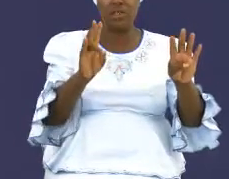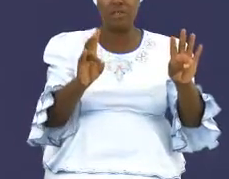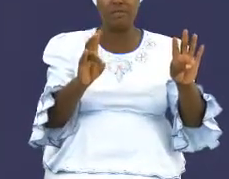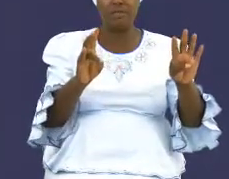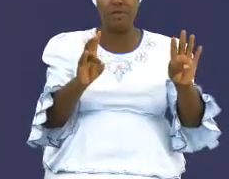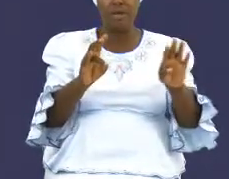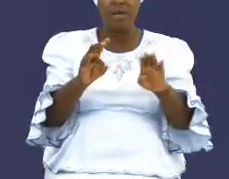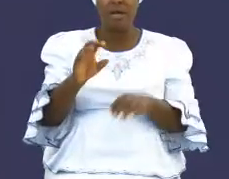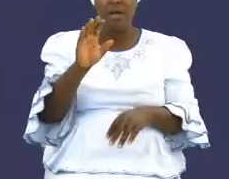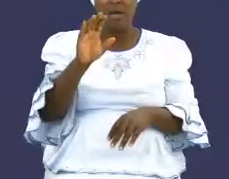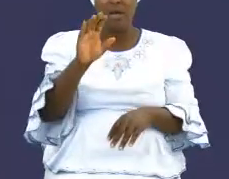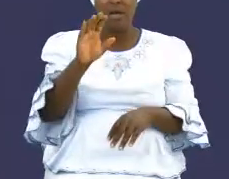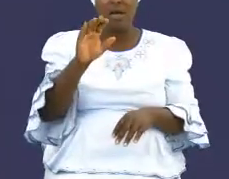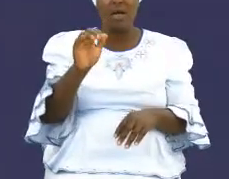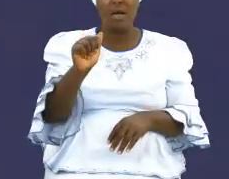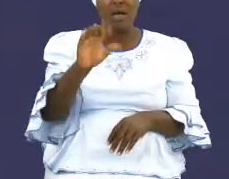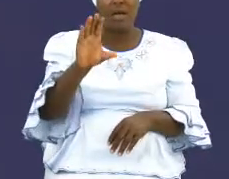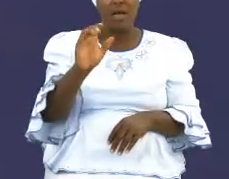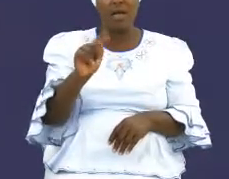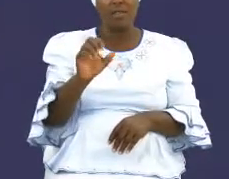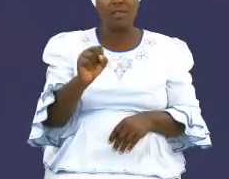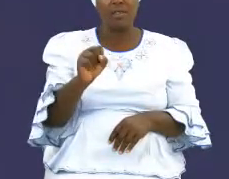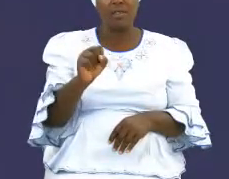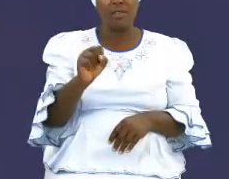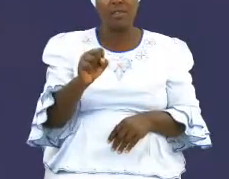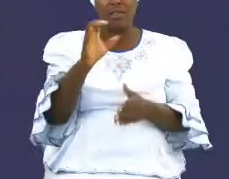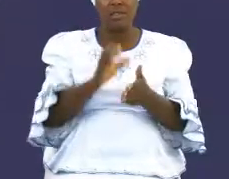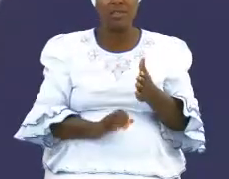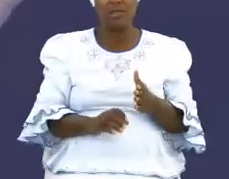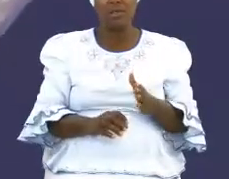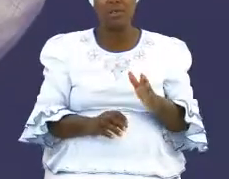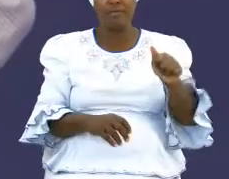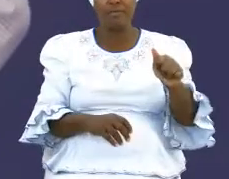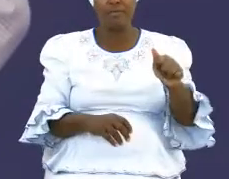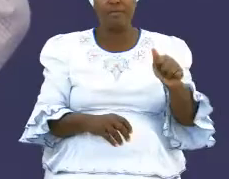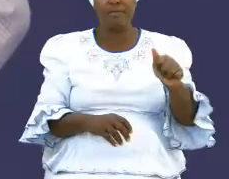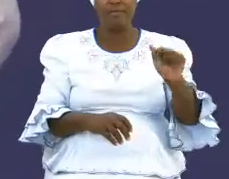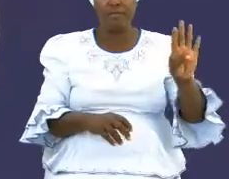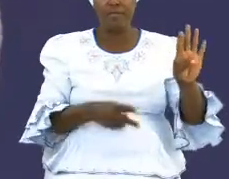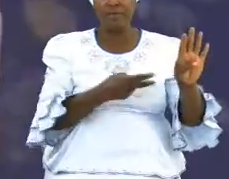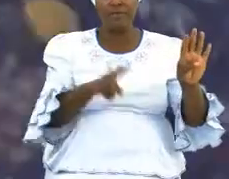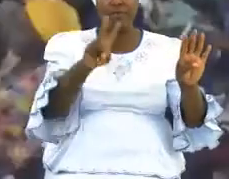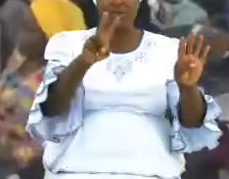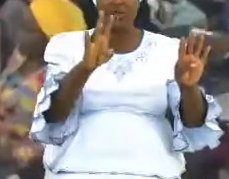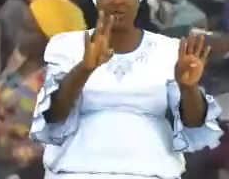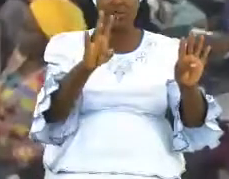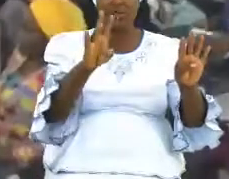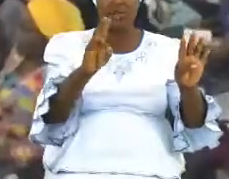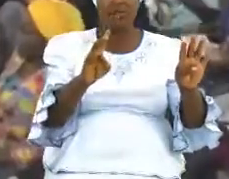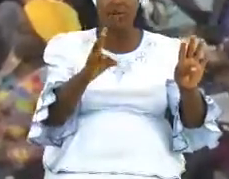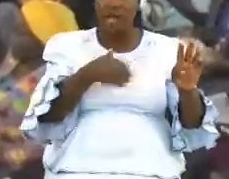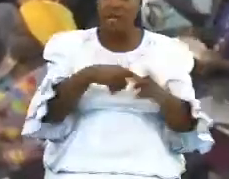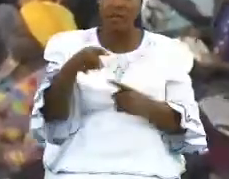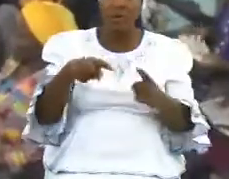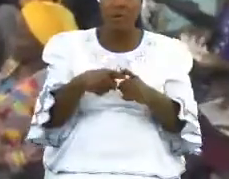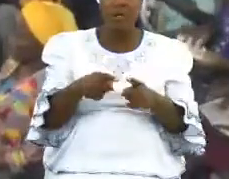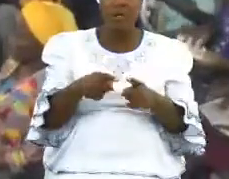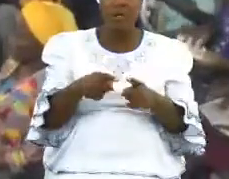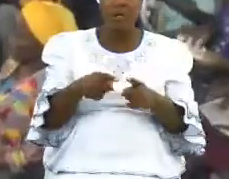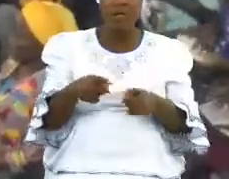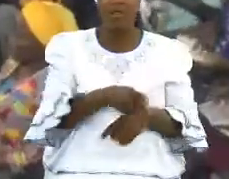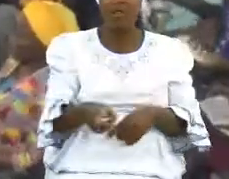chapter 14, I'm reading from verse 27. And when they were